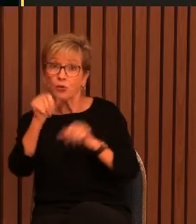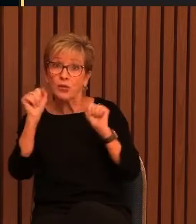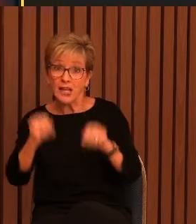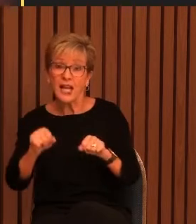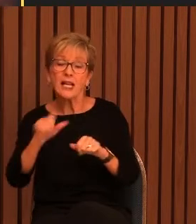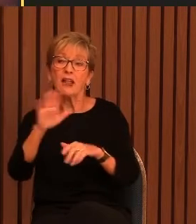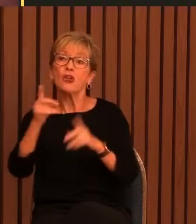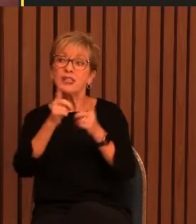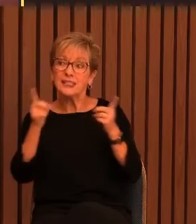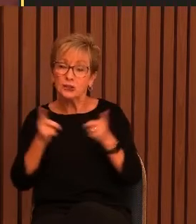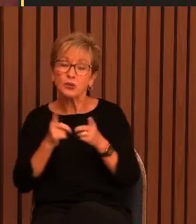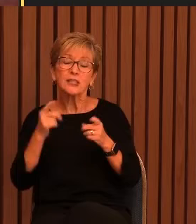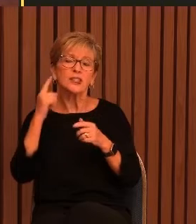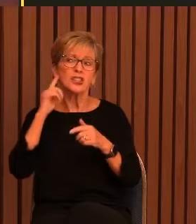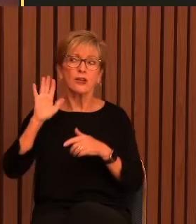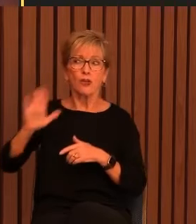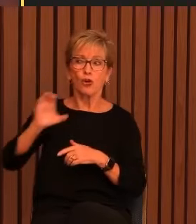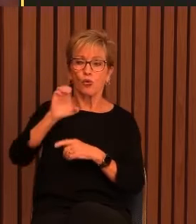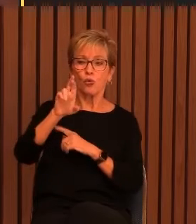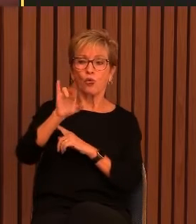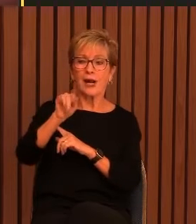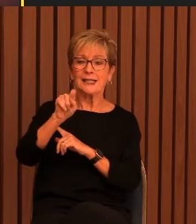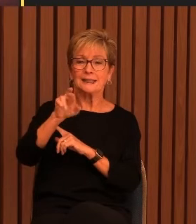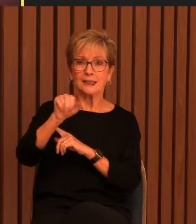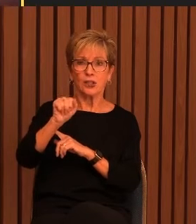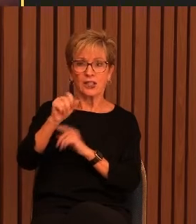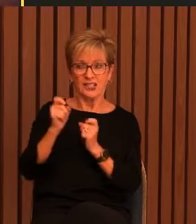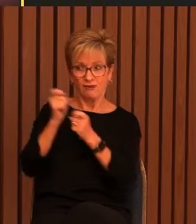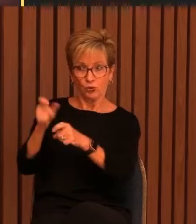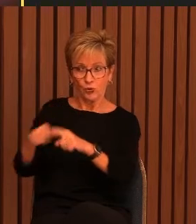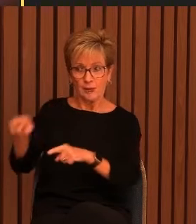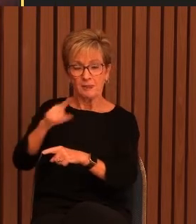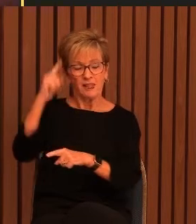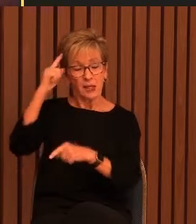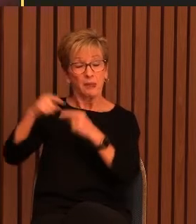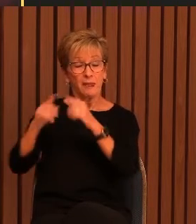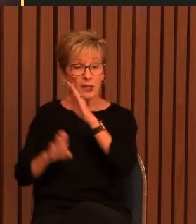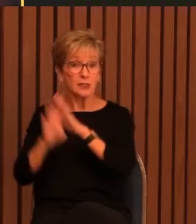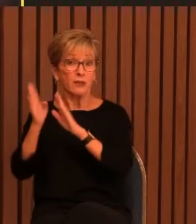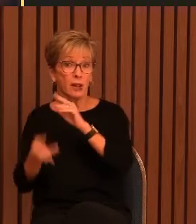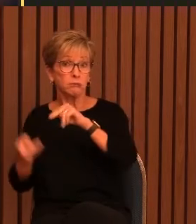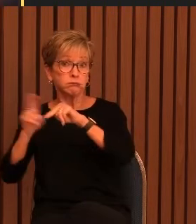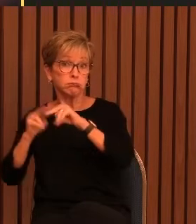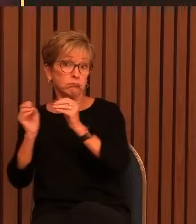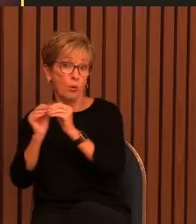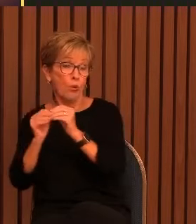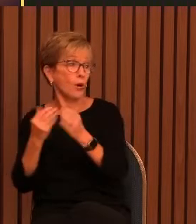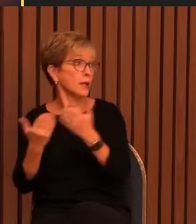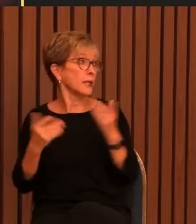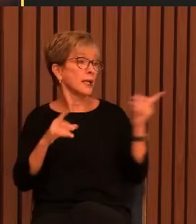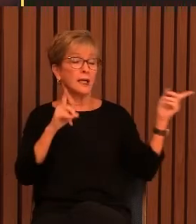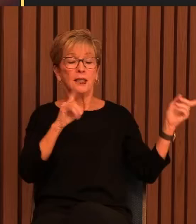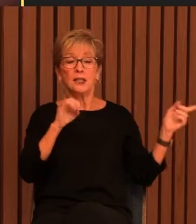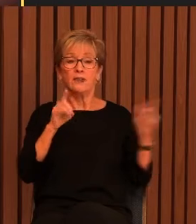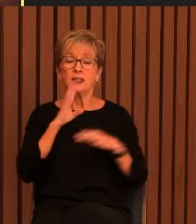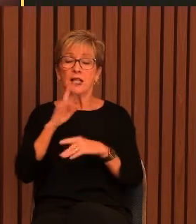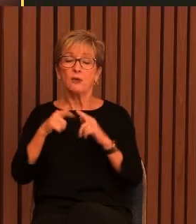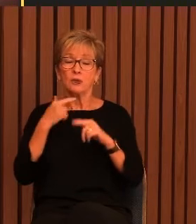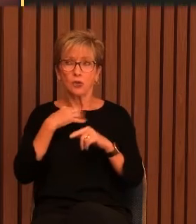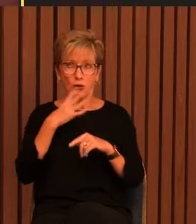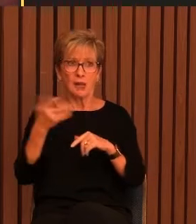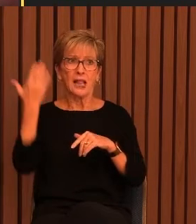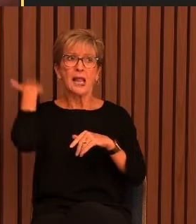but here's just kind of the criteria and things to think about in developing your own profile. And when we looked at it, as we talked about last meeting,